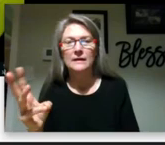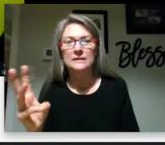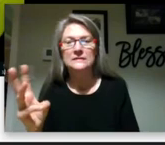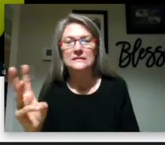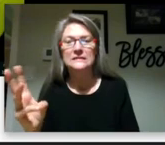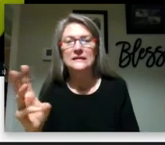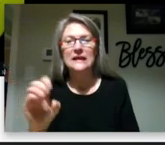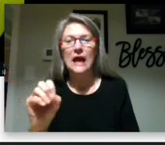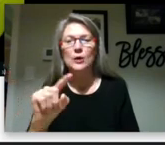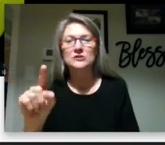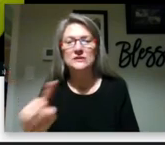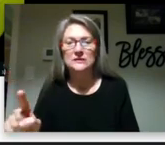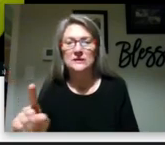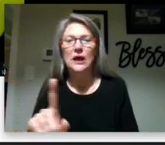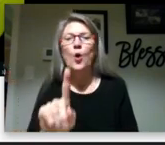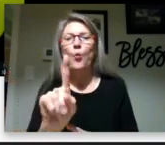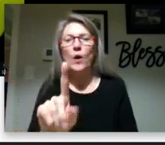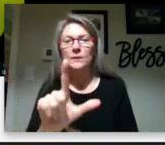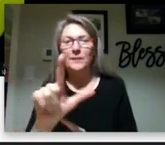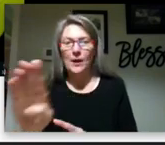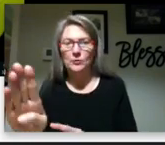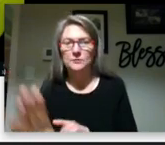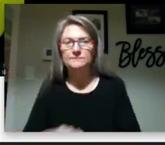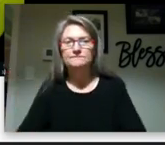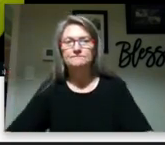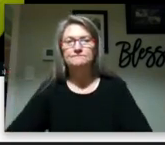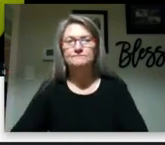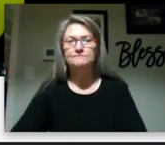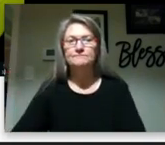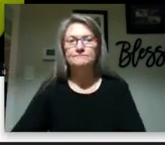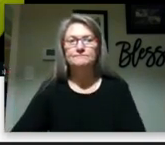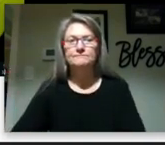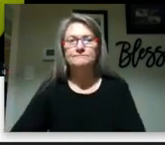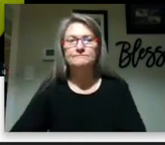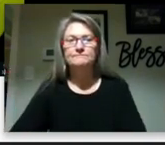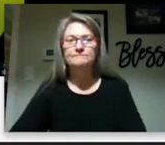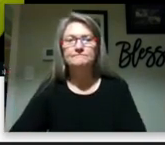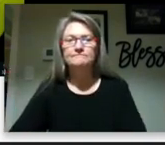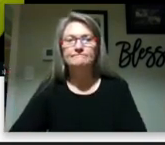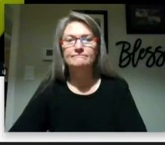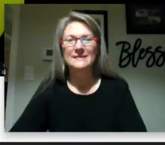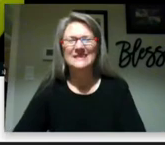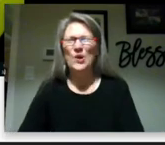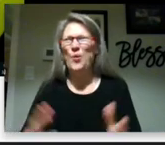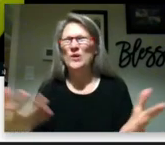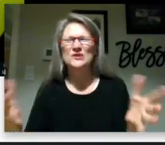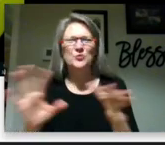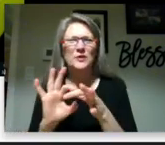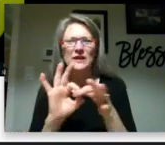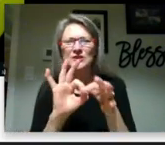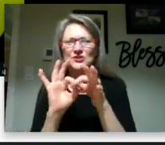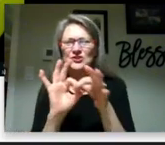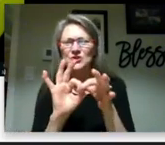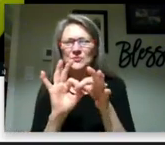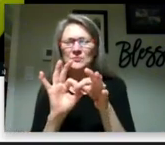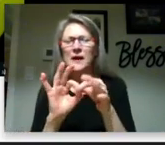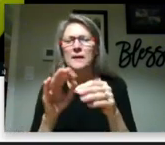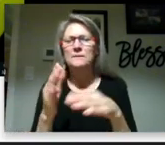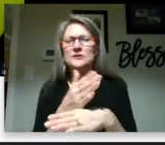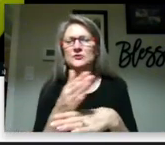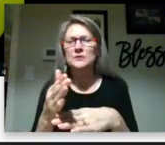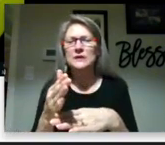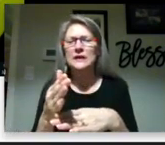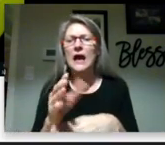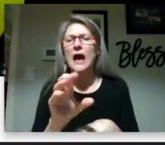section here would represent 1 pound. And so then if you're thinking, okay, well, what's the relationship between ounces and